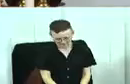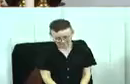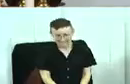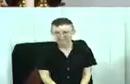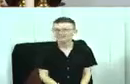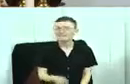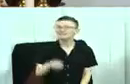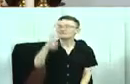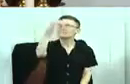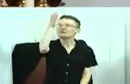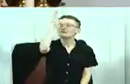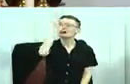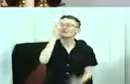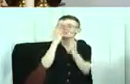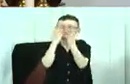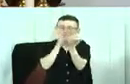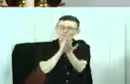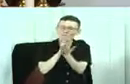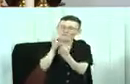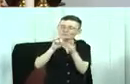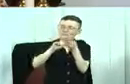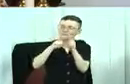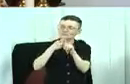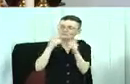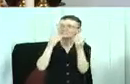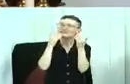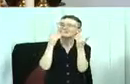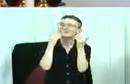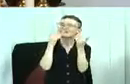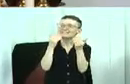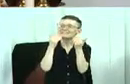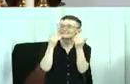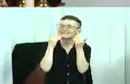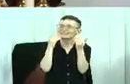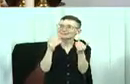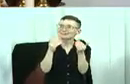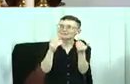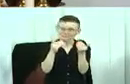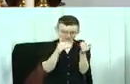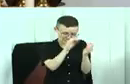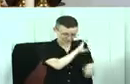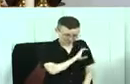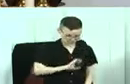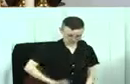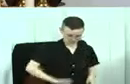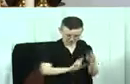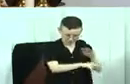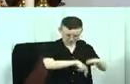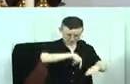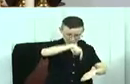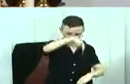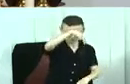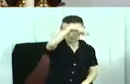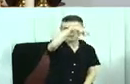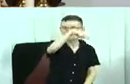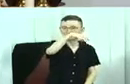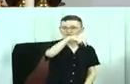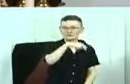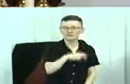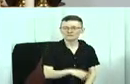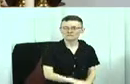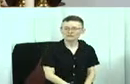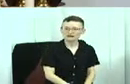Loving God, holy friend, thank you for the risen Christ that you are, not only yesterday, today, and will always